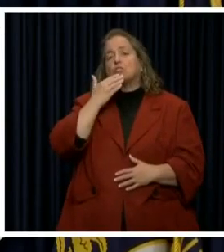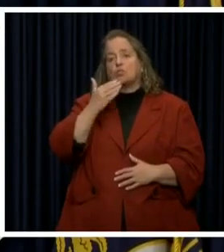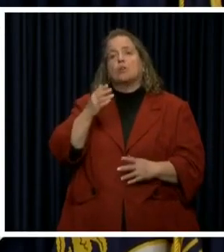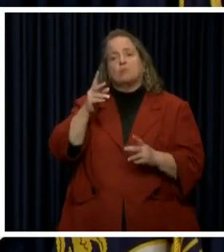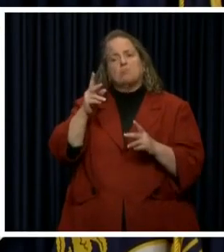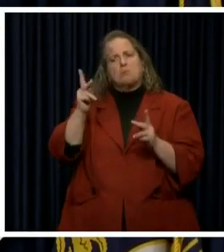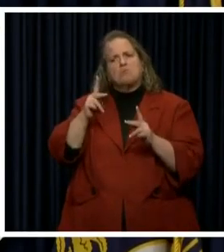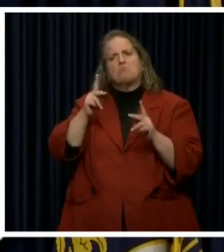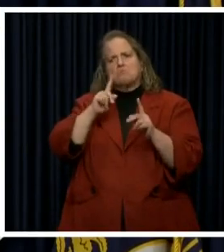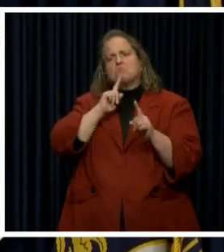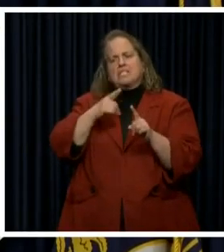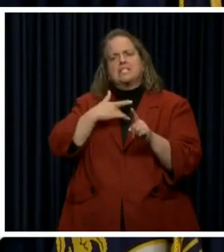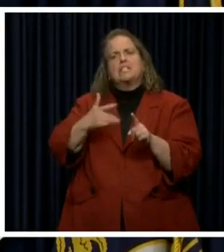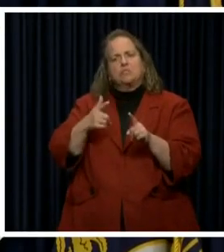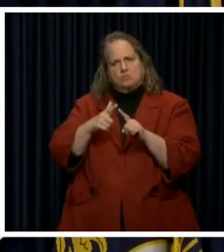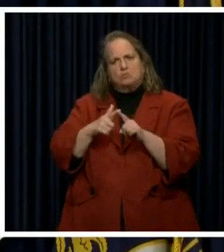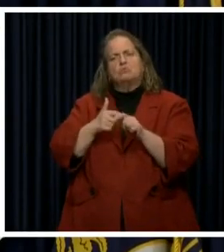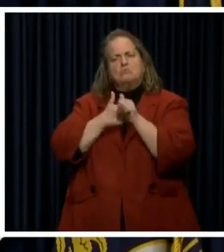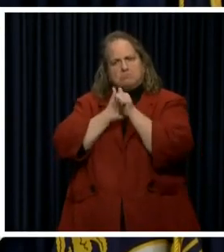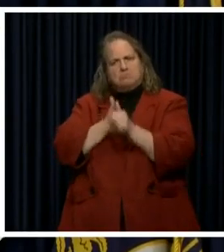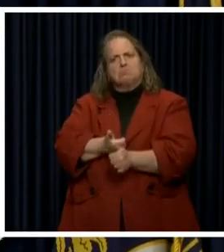if I can, I just want to say